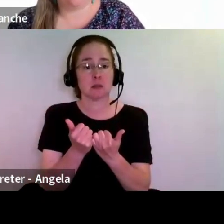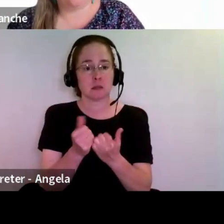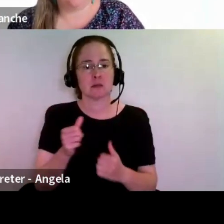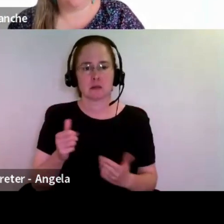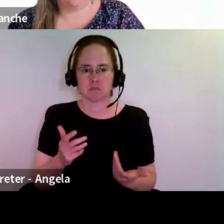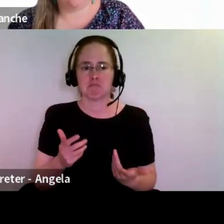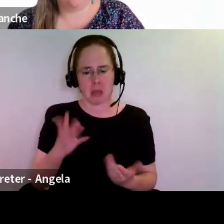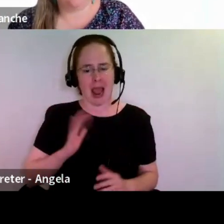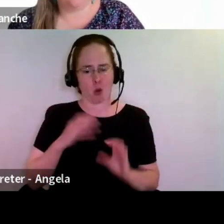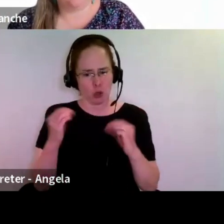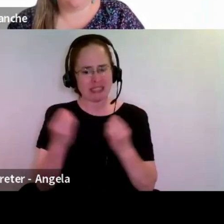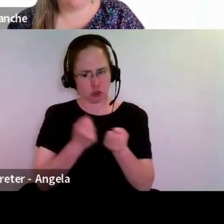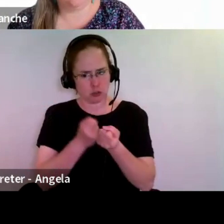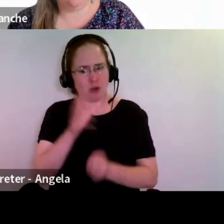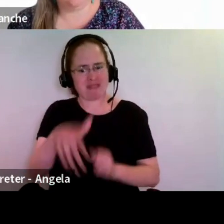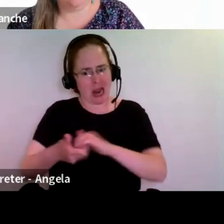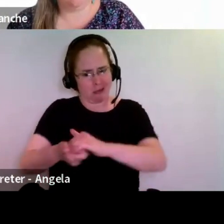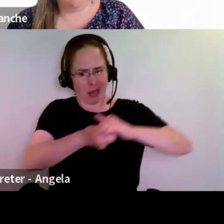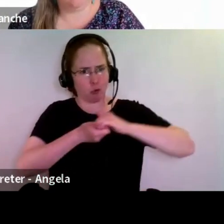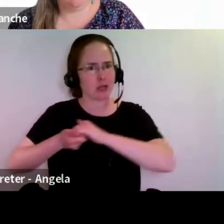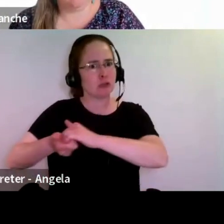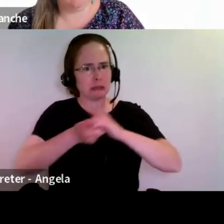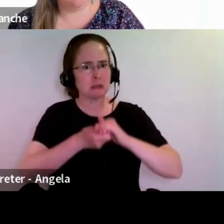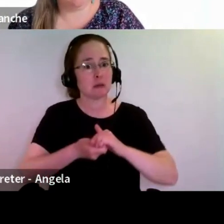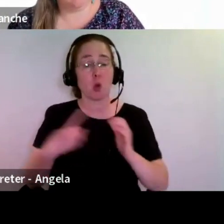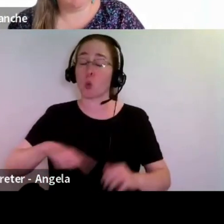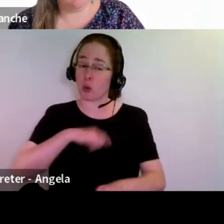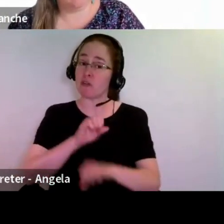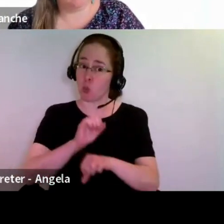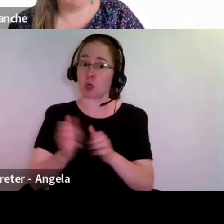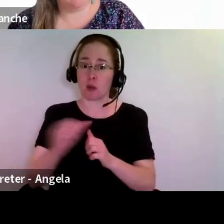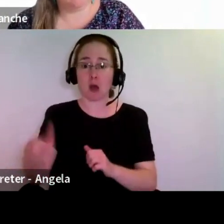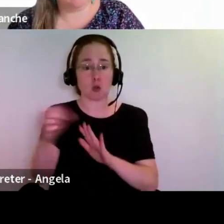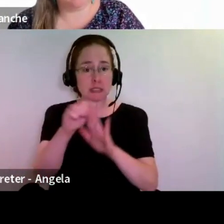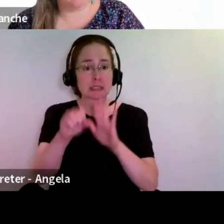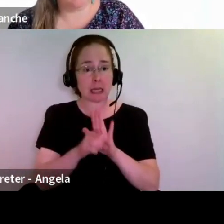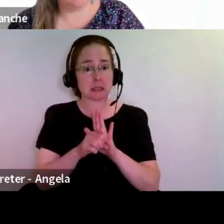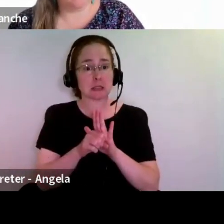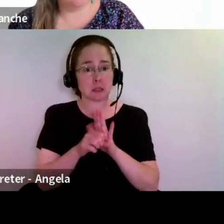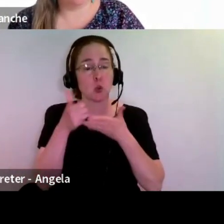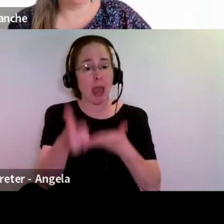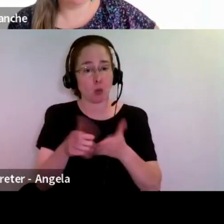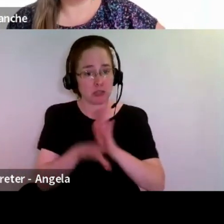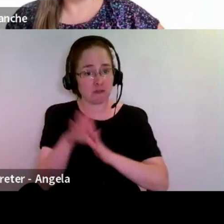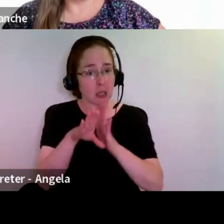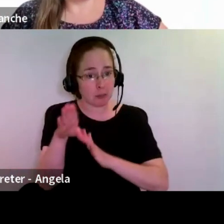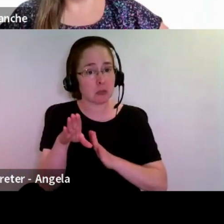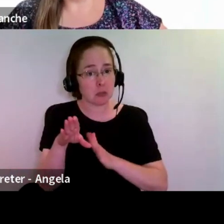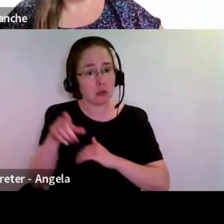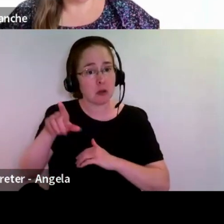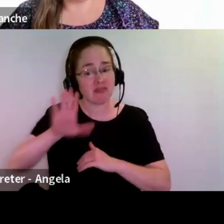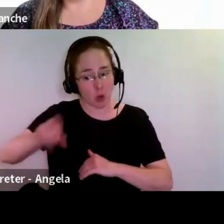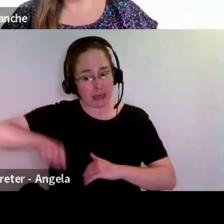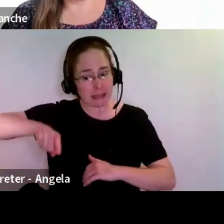in most in our organization, is collaboration and partnership. So we have worked with other states to help develop some of the needs they